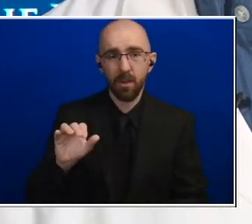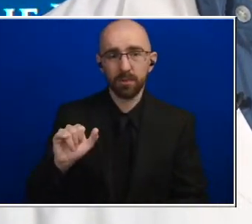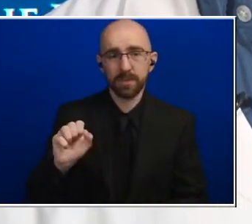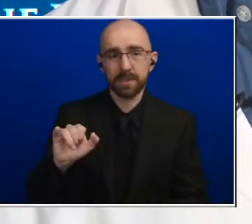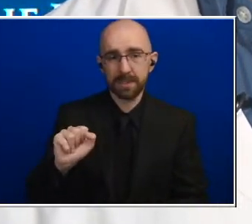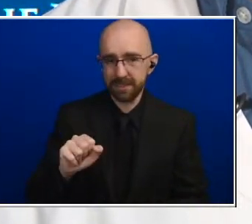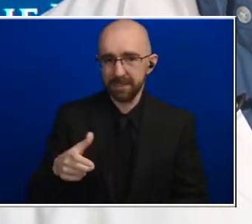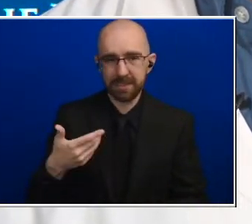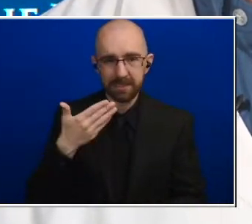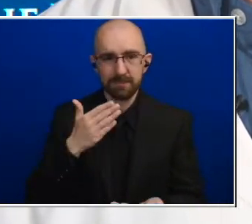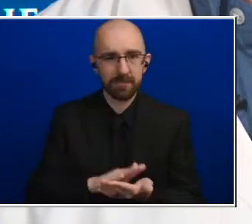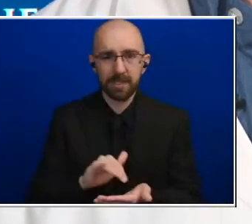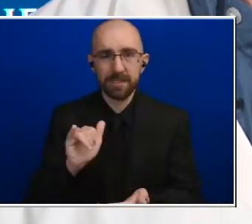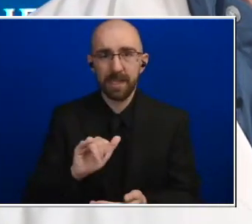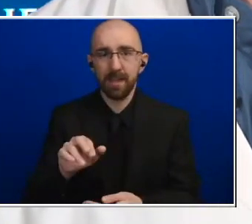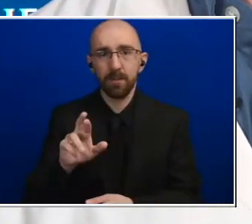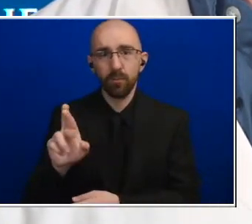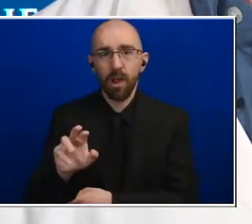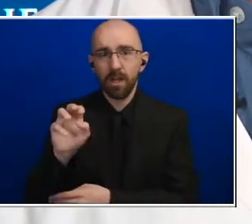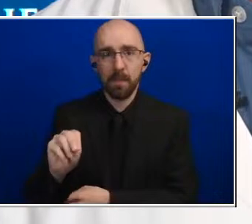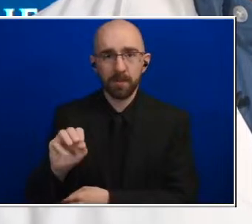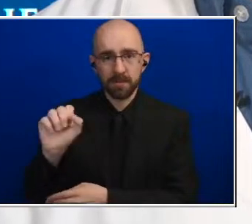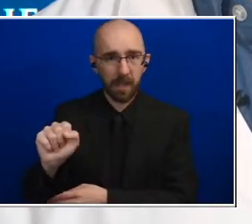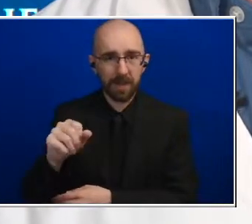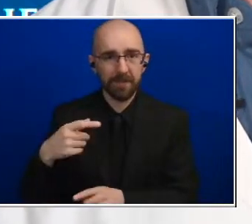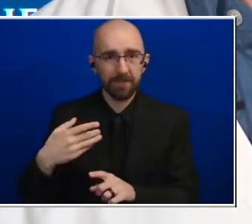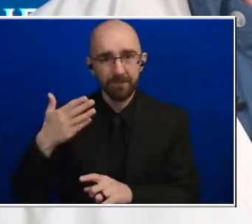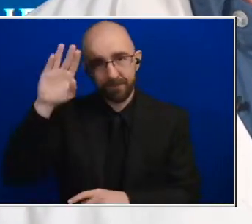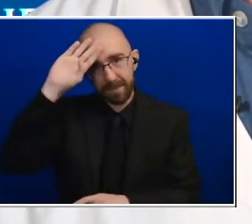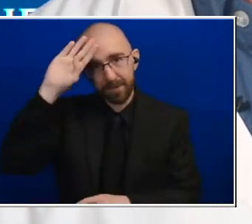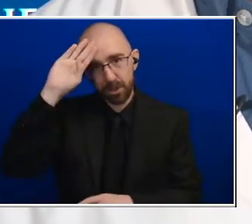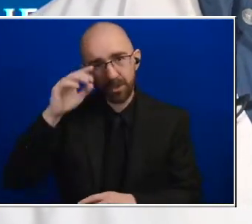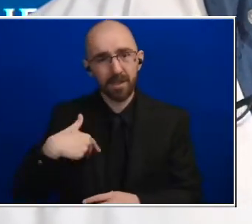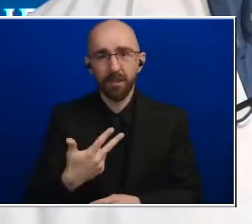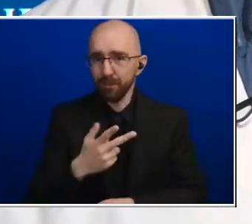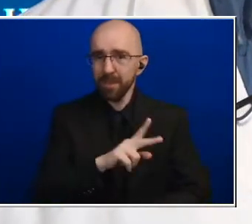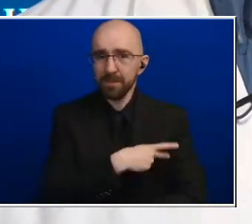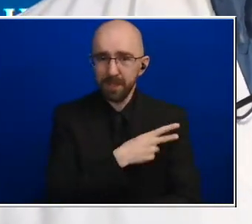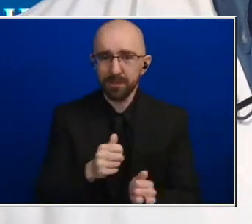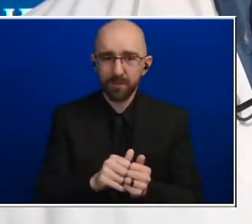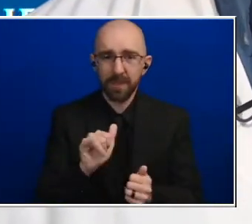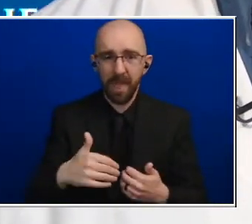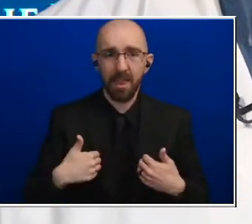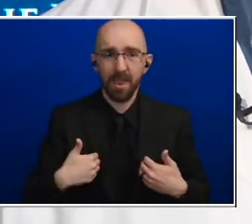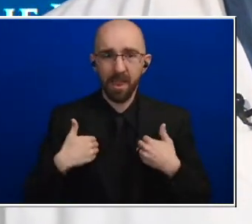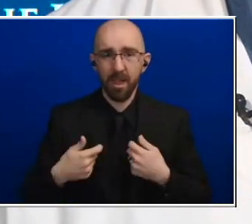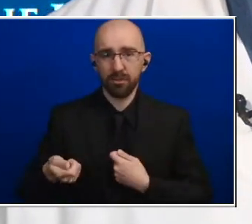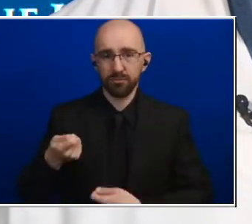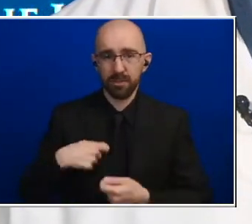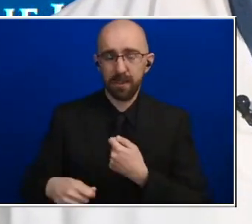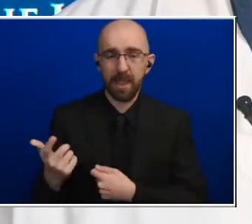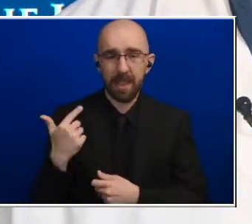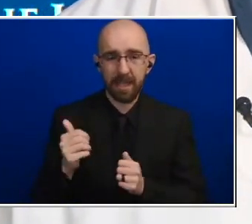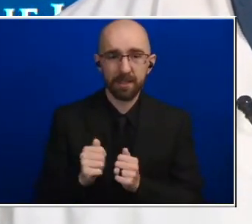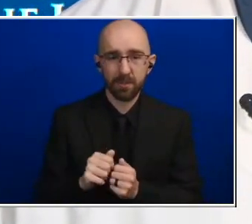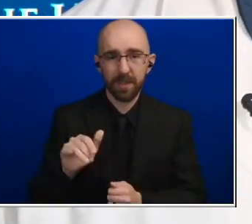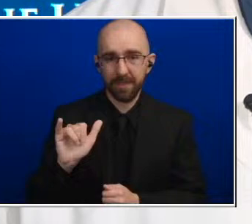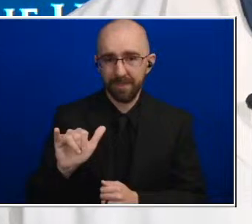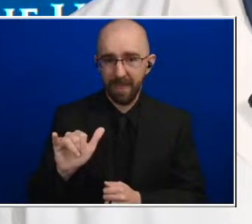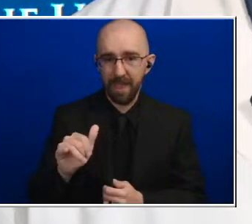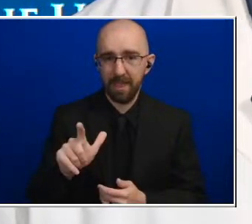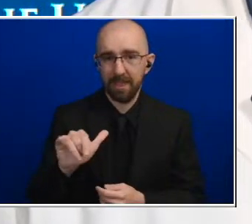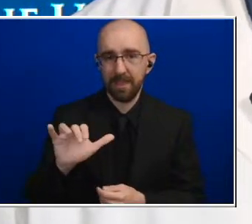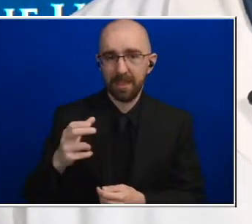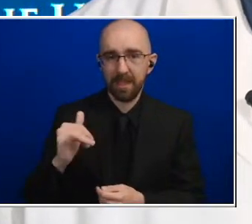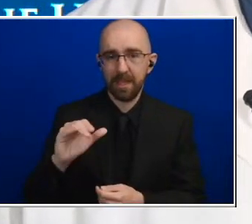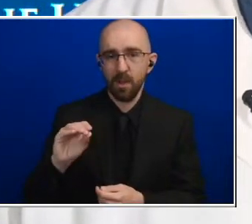Rocky Mountain spotted fever. I had 3 patients with lung transplant or CF last year with ehrlichiosis. It's like, Yeah, okay, guys,